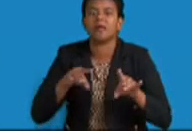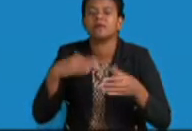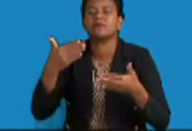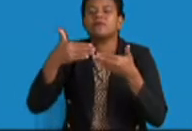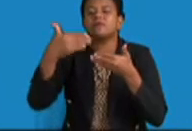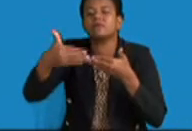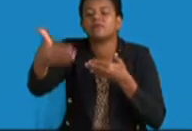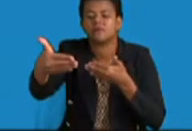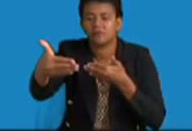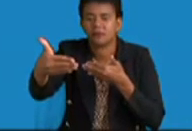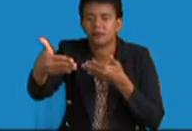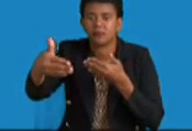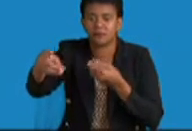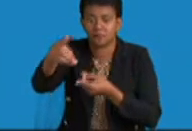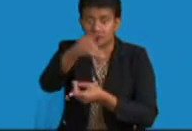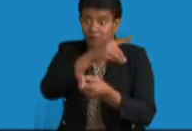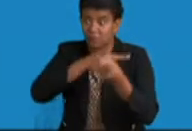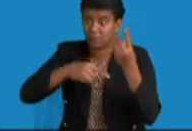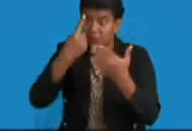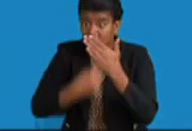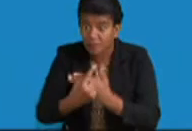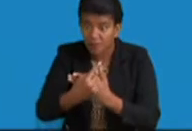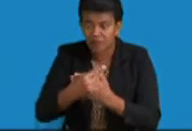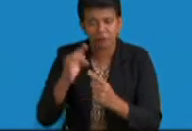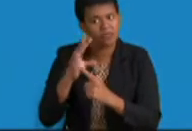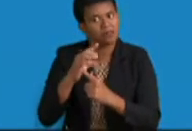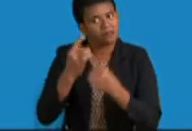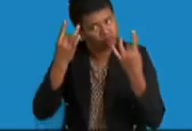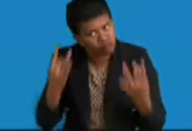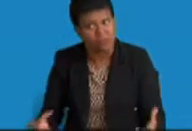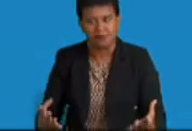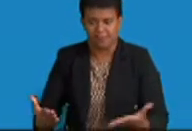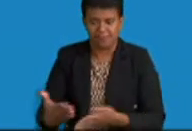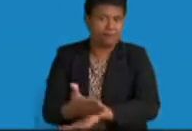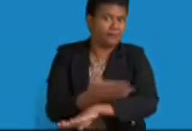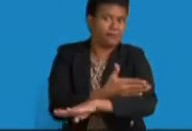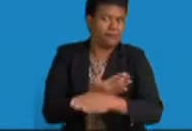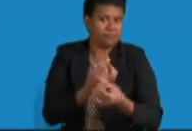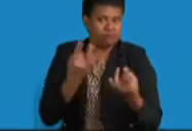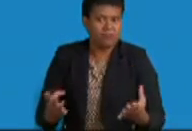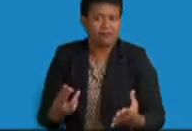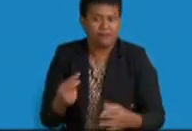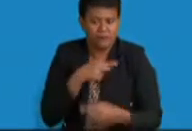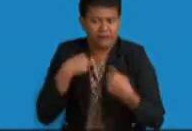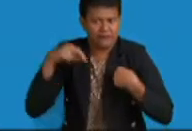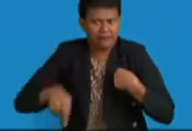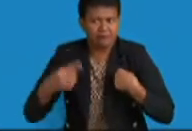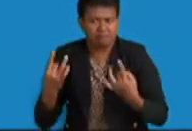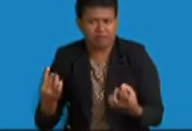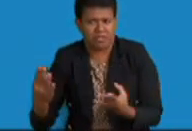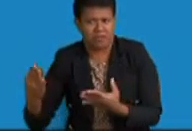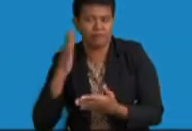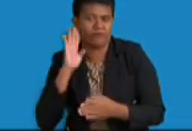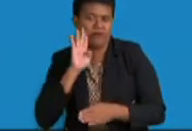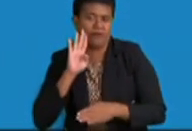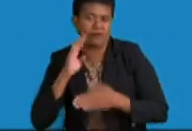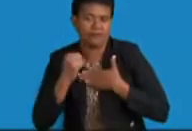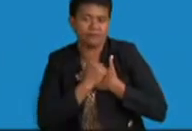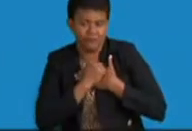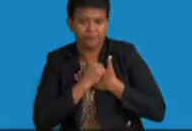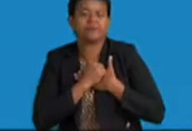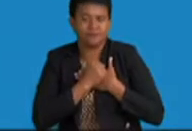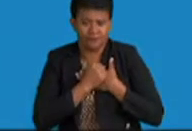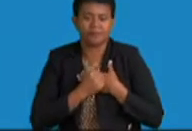for preparedness. For our national security, this preparedness means being ready to protect human life